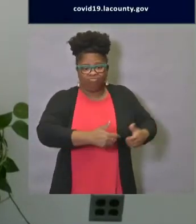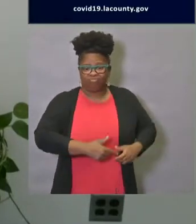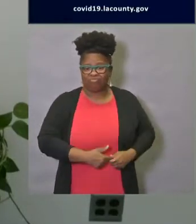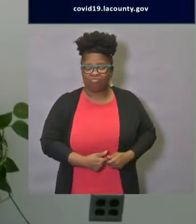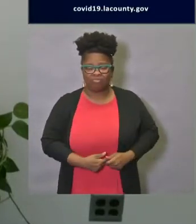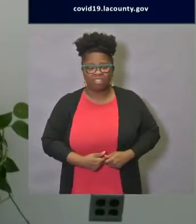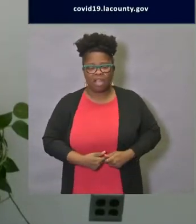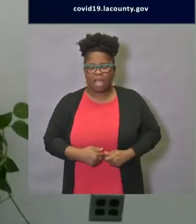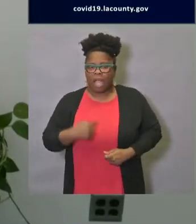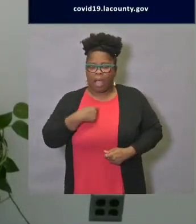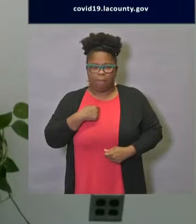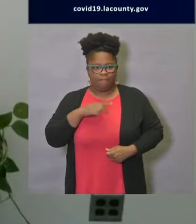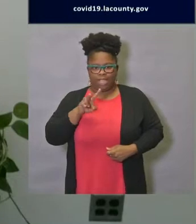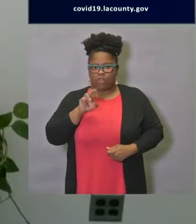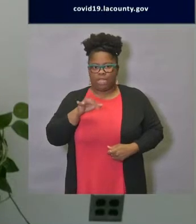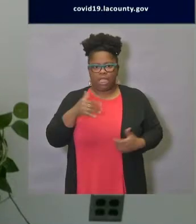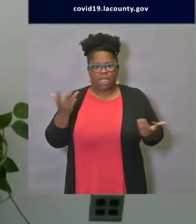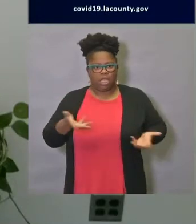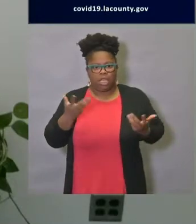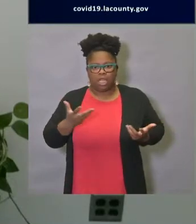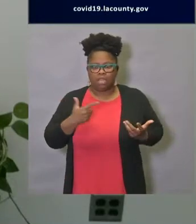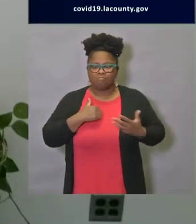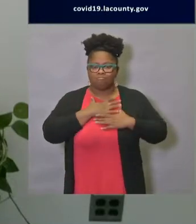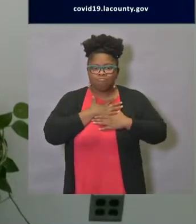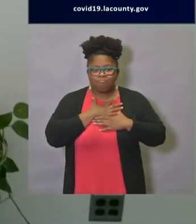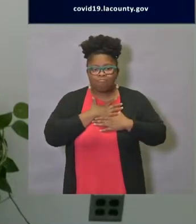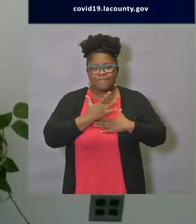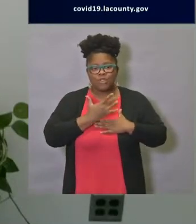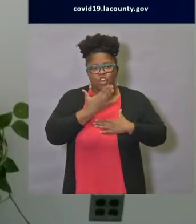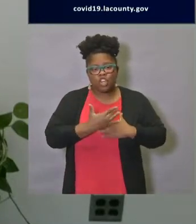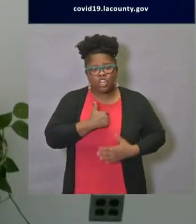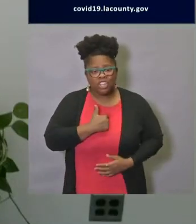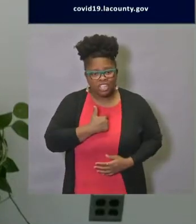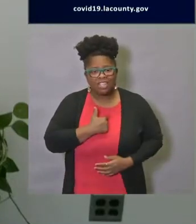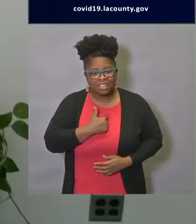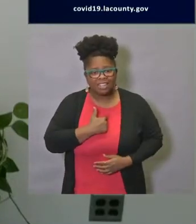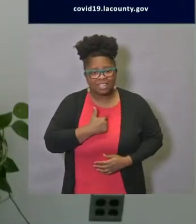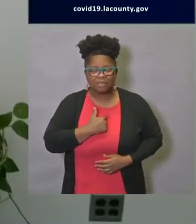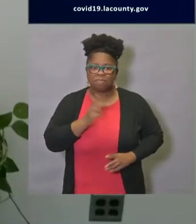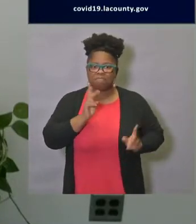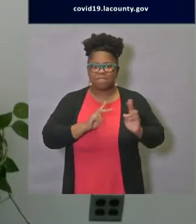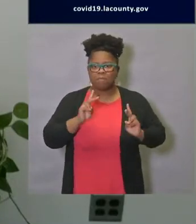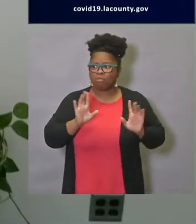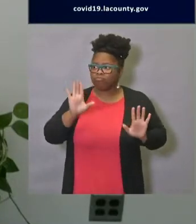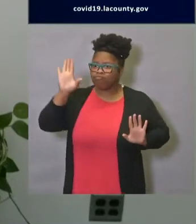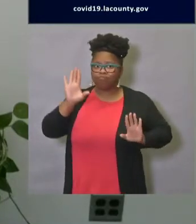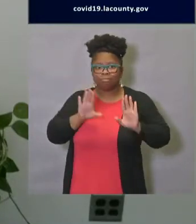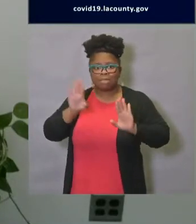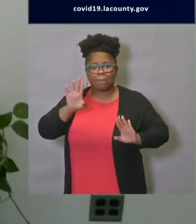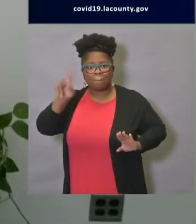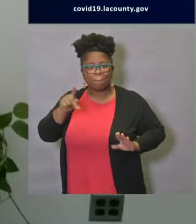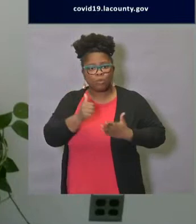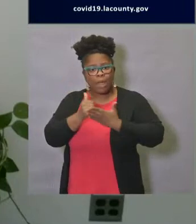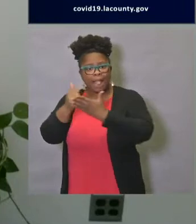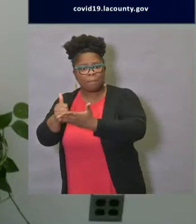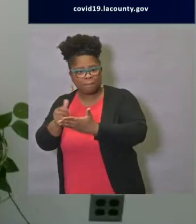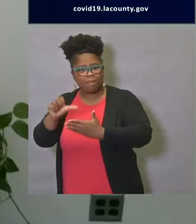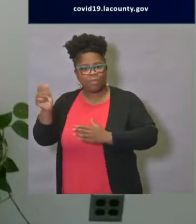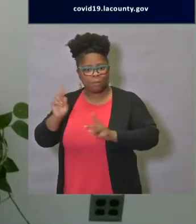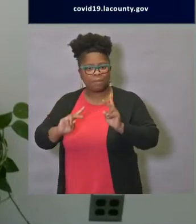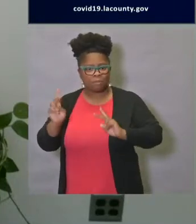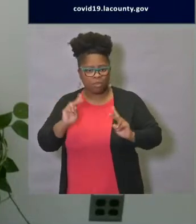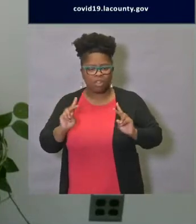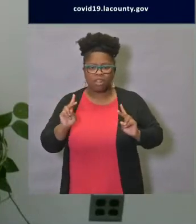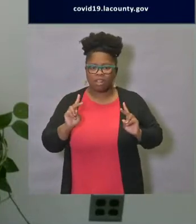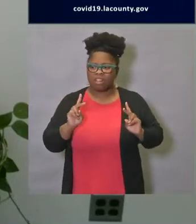I'm very, it makes my heart feel good that people are stepping up and helping people